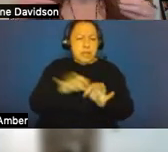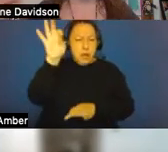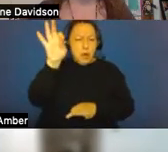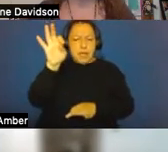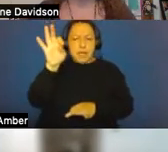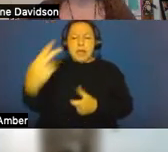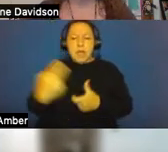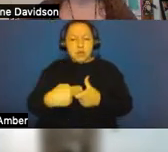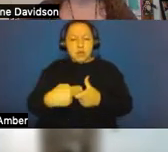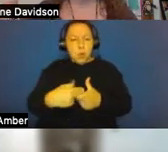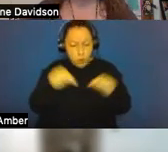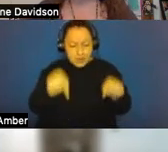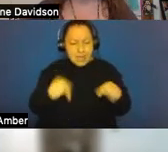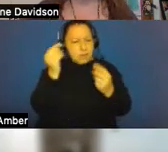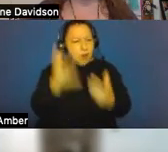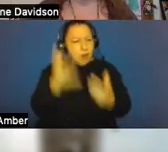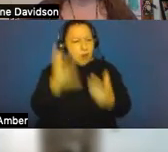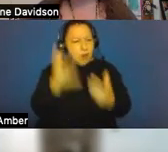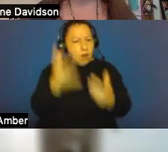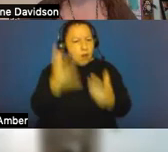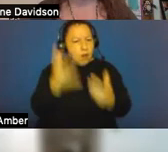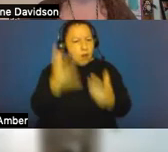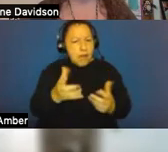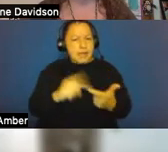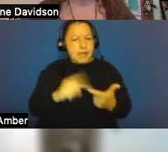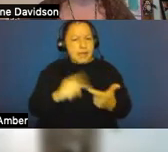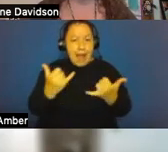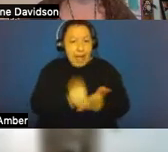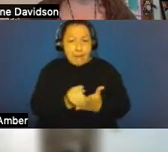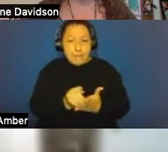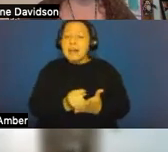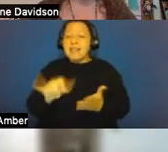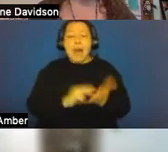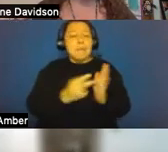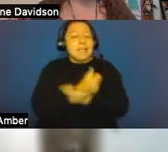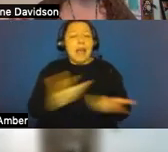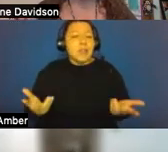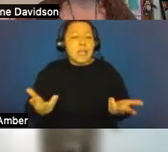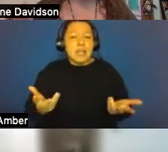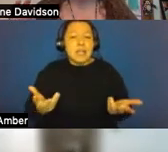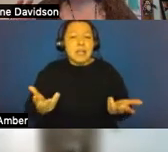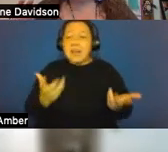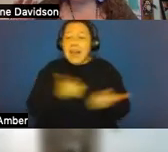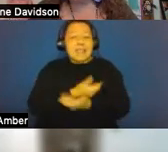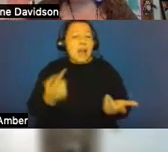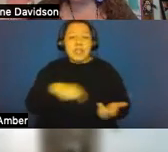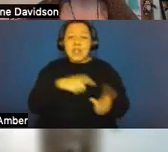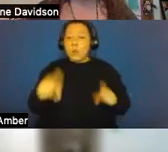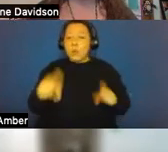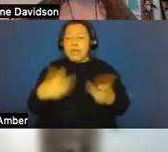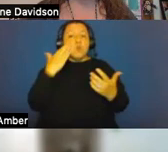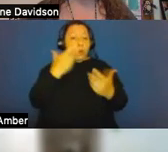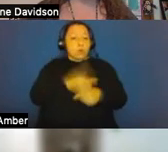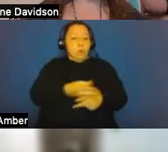content and at this time, and that's everything. That's all we need, right? And so if things, if we have a